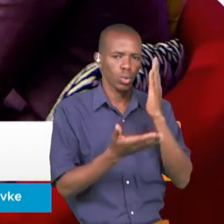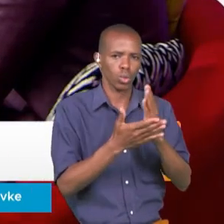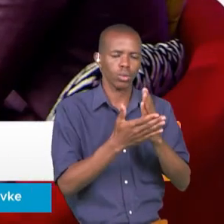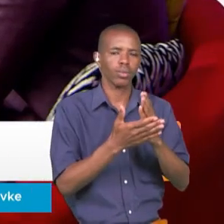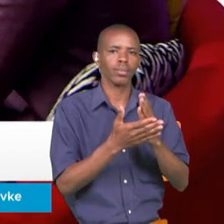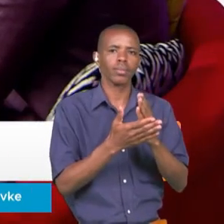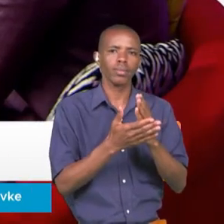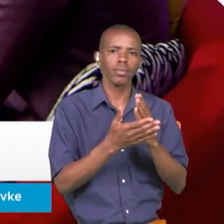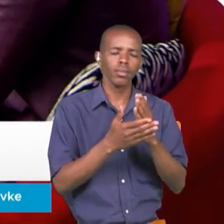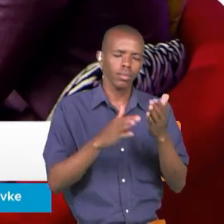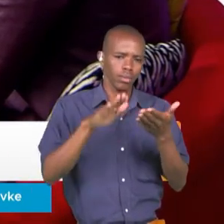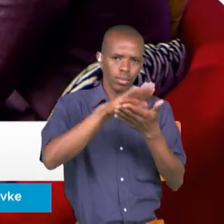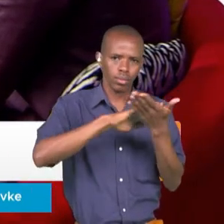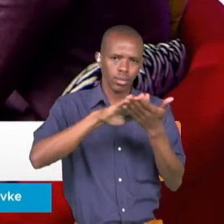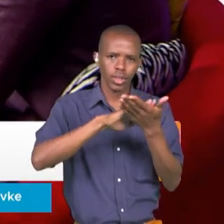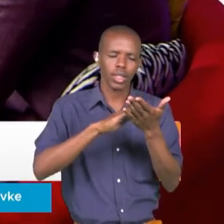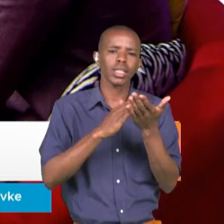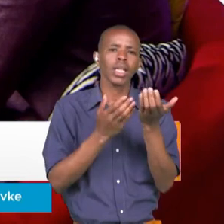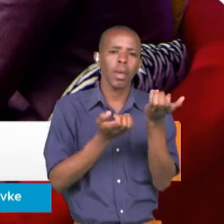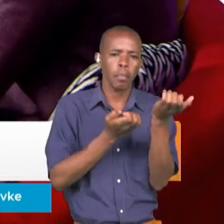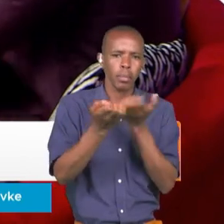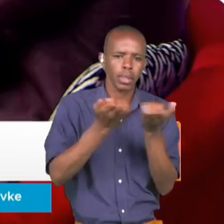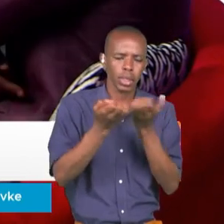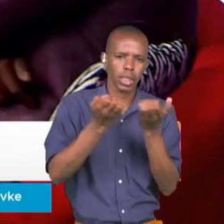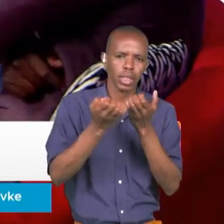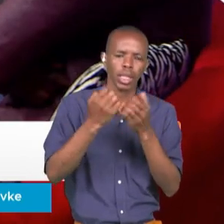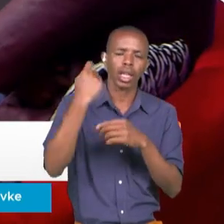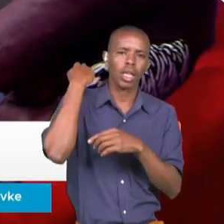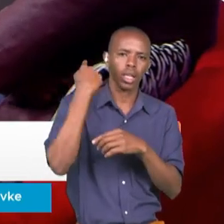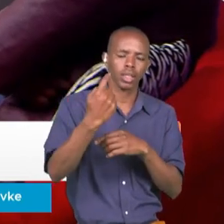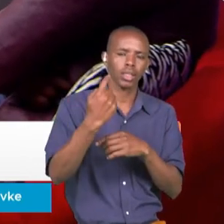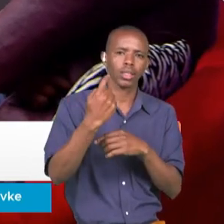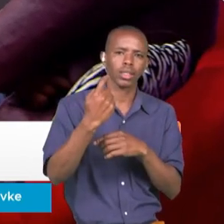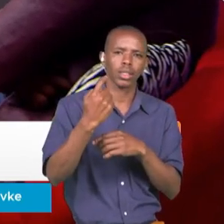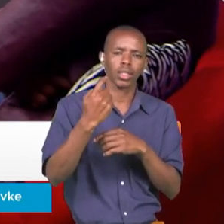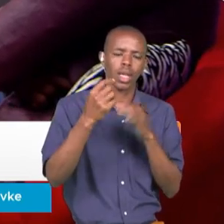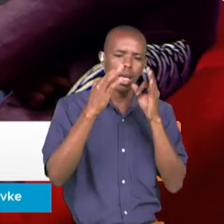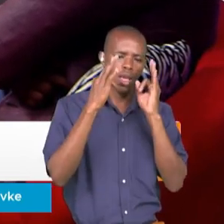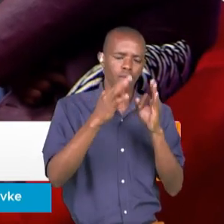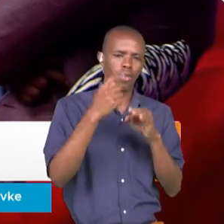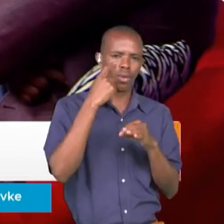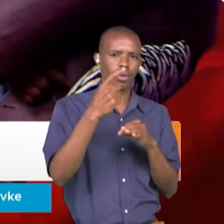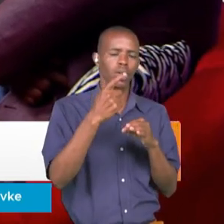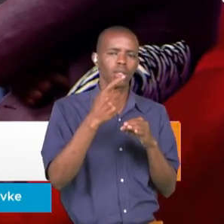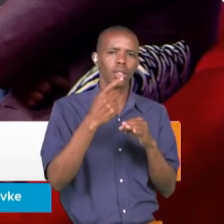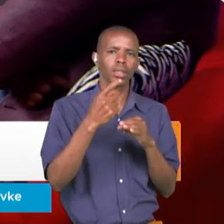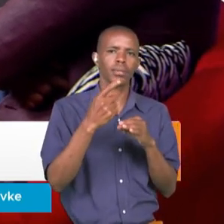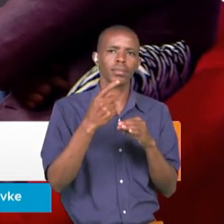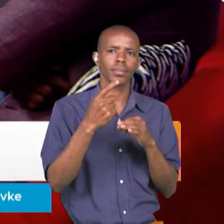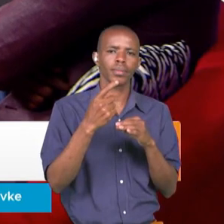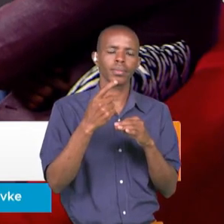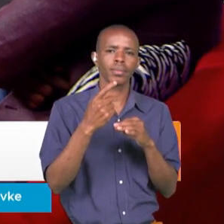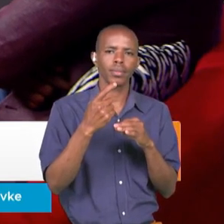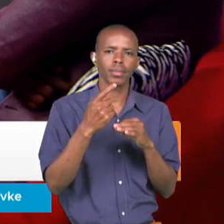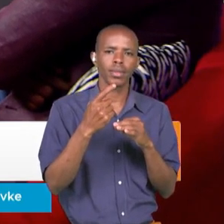is true that the sector has really been commercialized in the recent past. Yeah. If you look at us as a country,